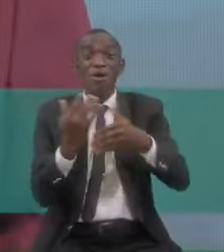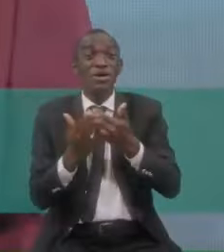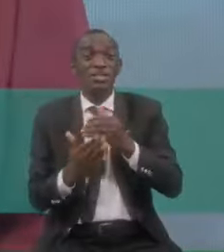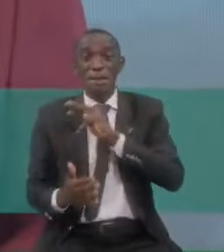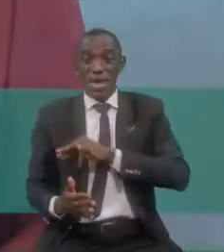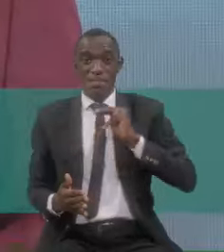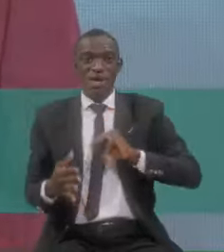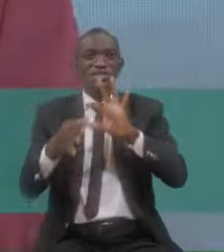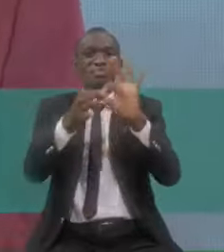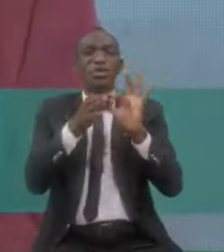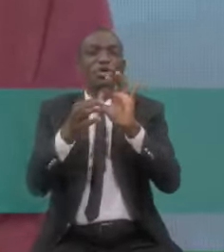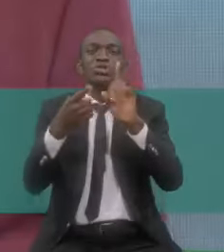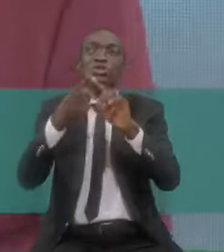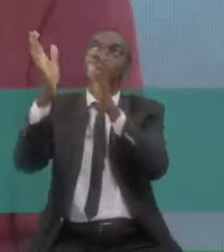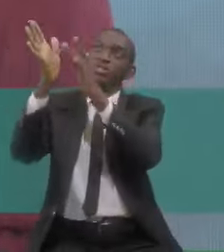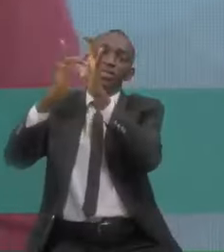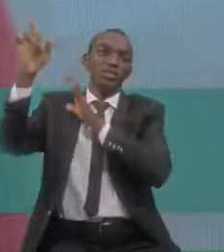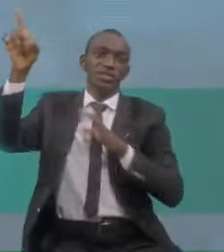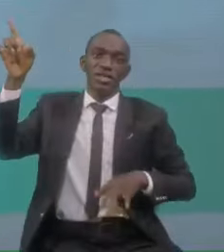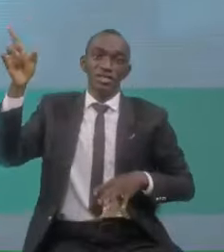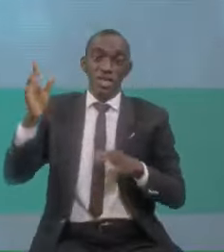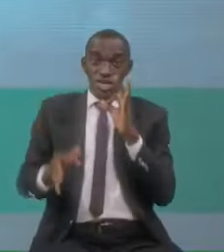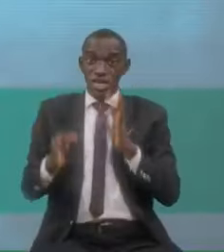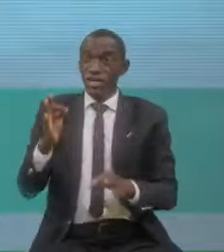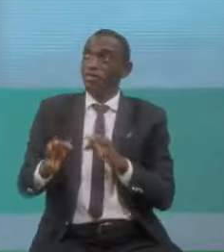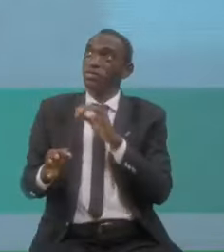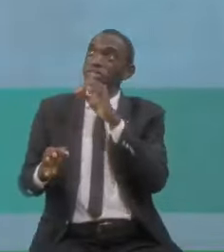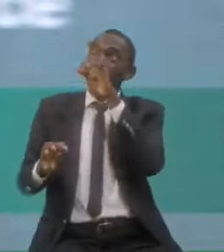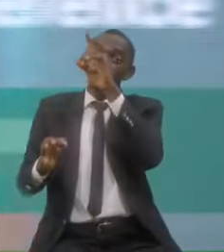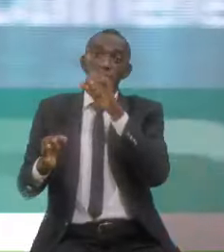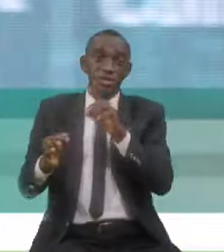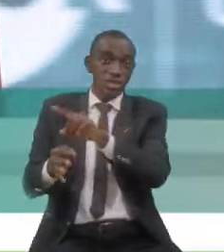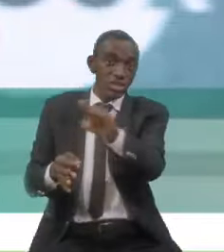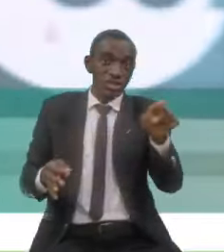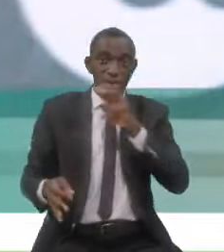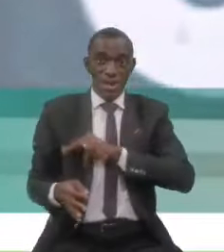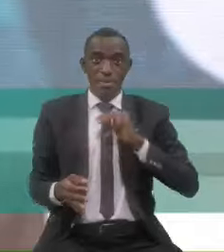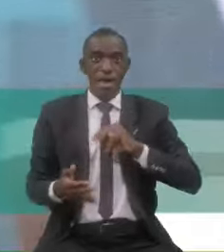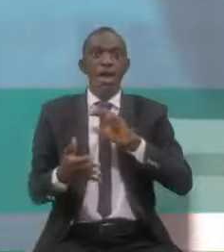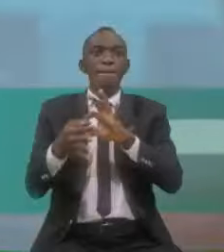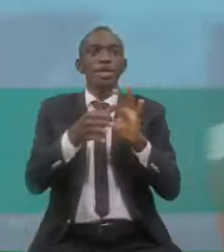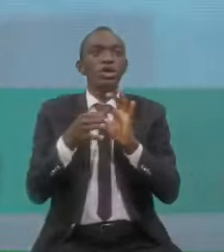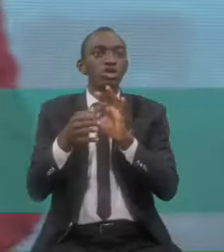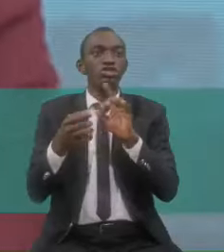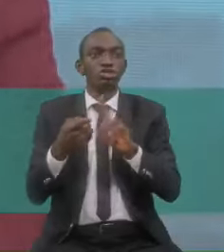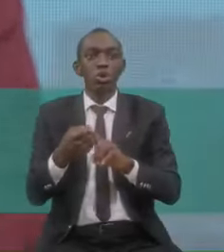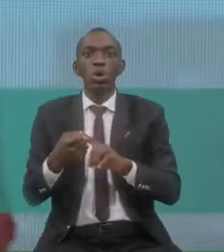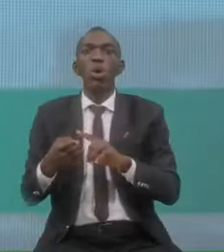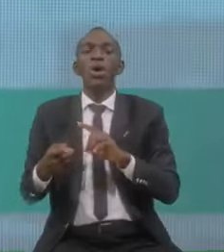my house, that's all right. If they belong to Christ and they don't live and they don't worship in